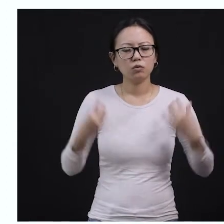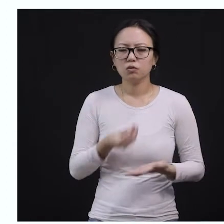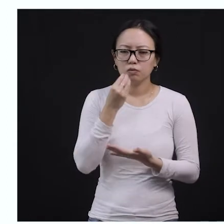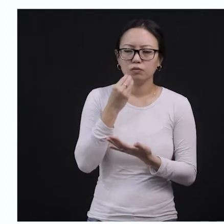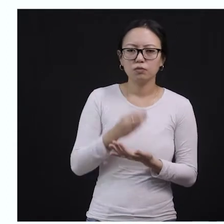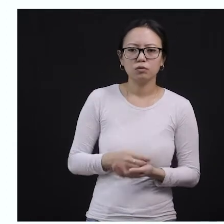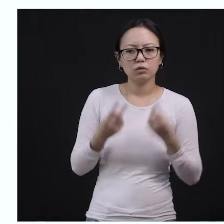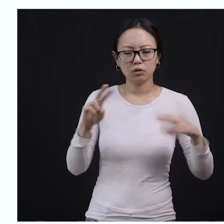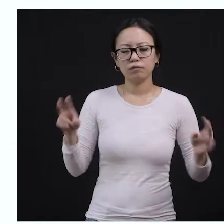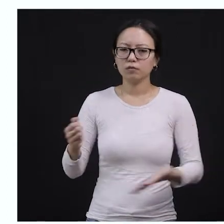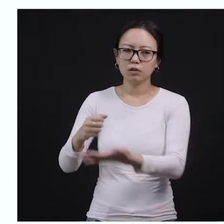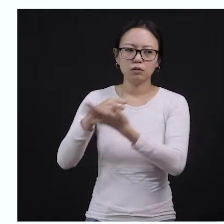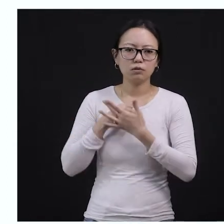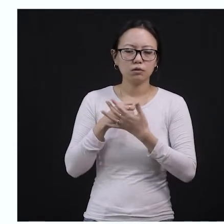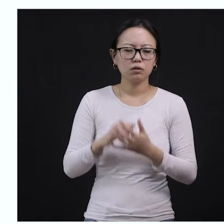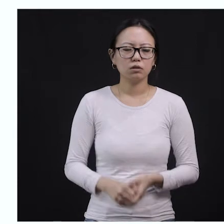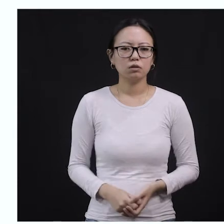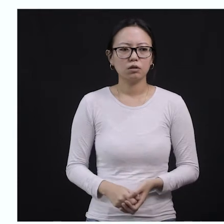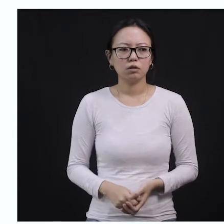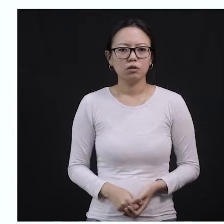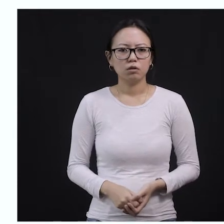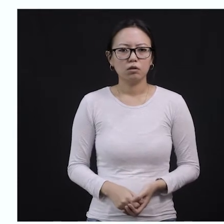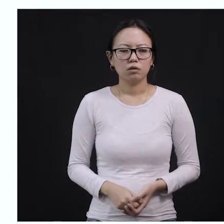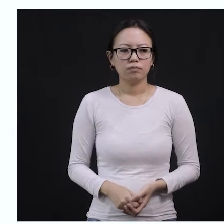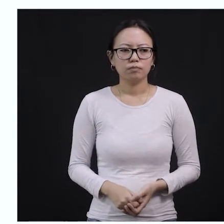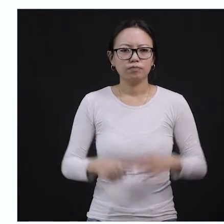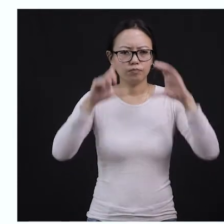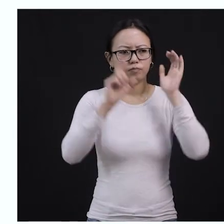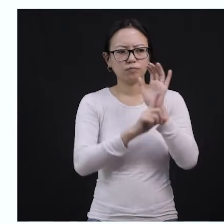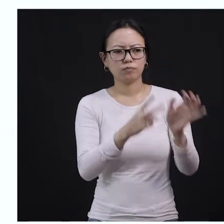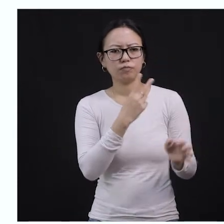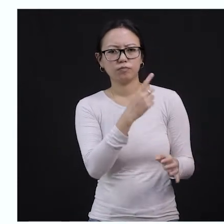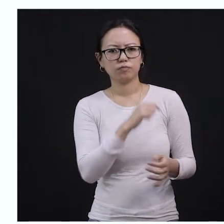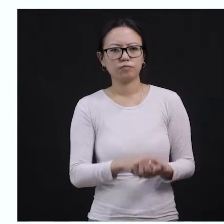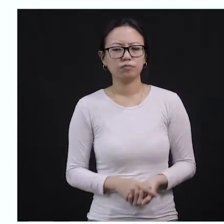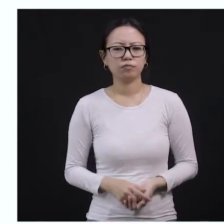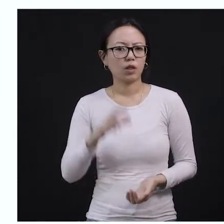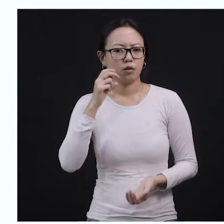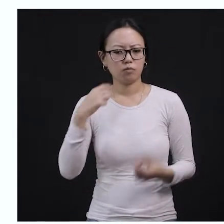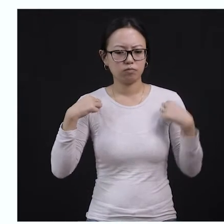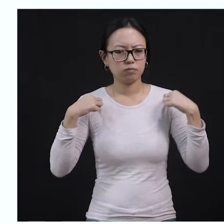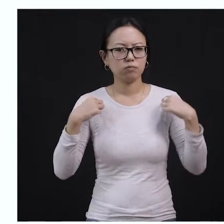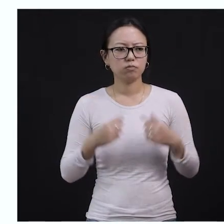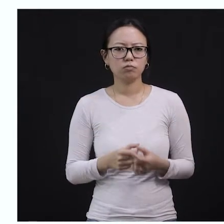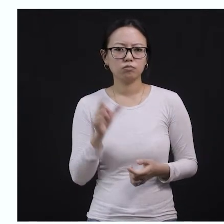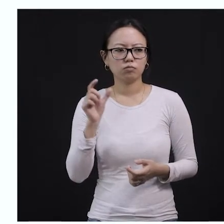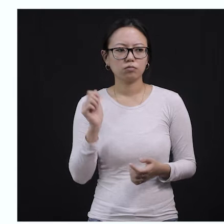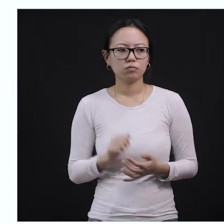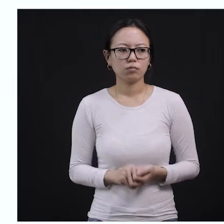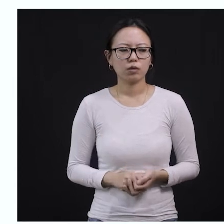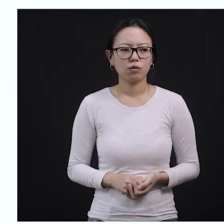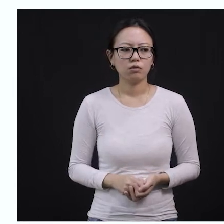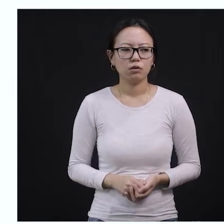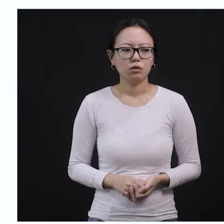they help us, but we also need to be mentally strong, which we will discuss in the next one, okay? So these are the